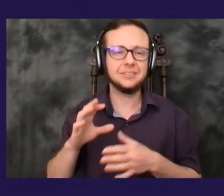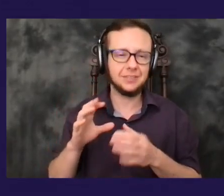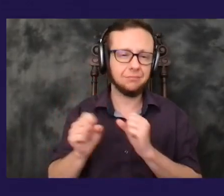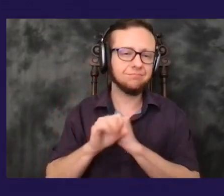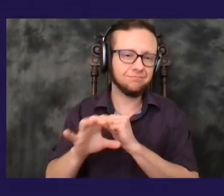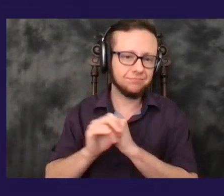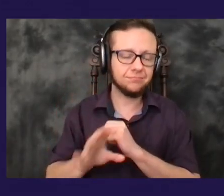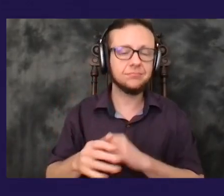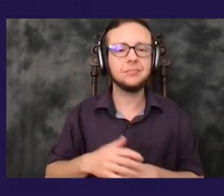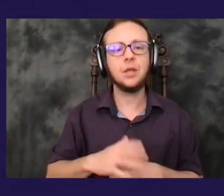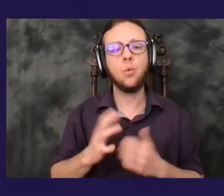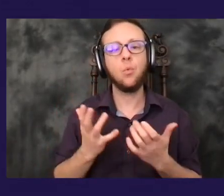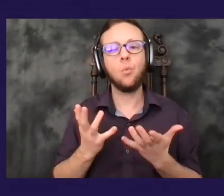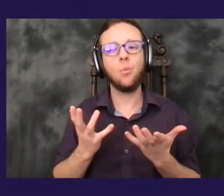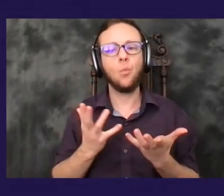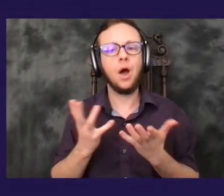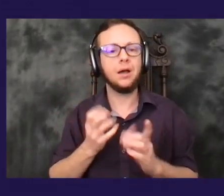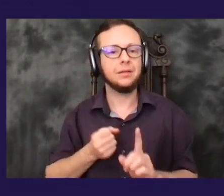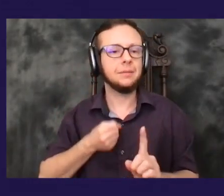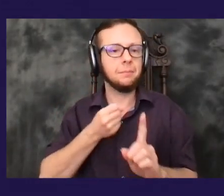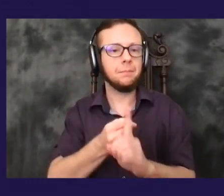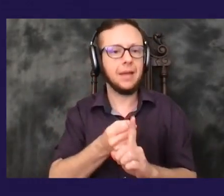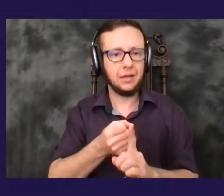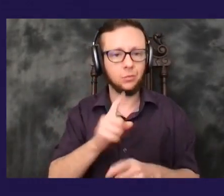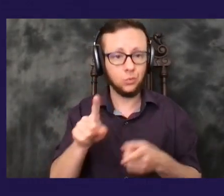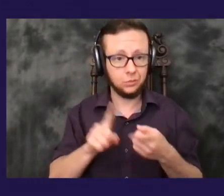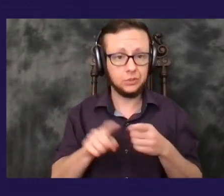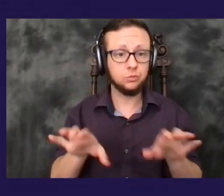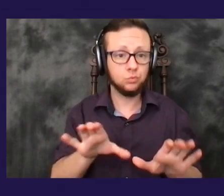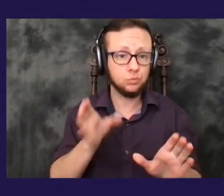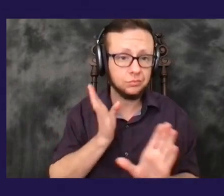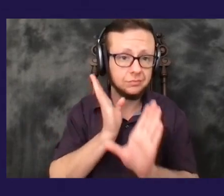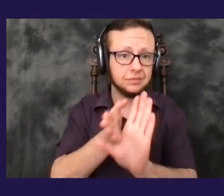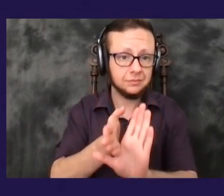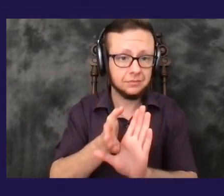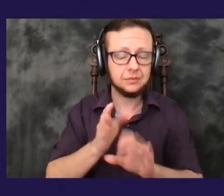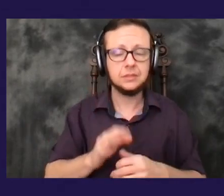the effects of those interventions are, and